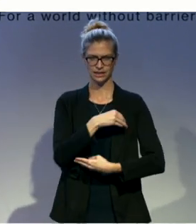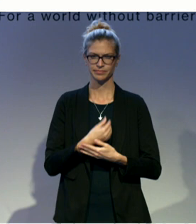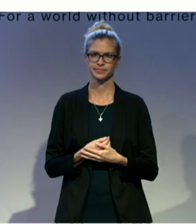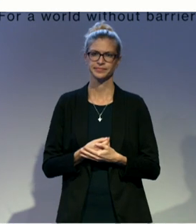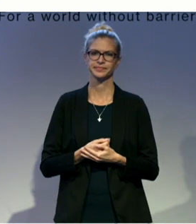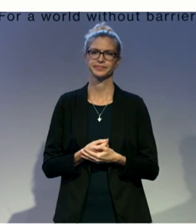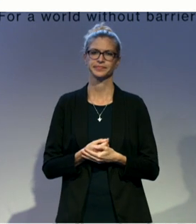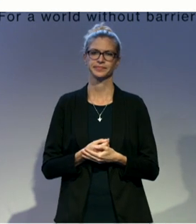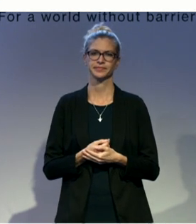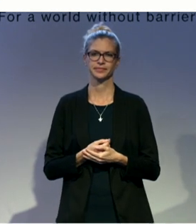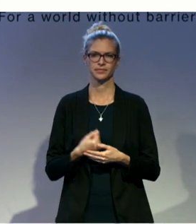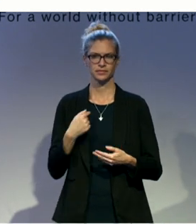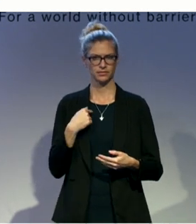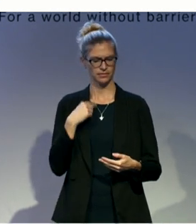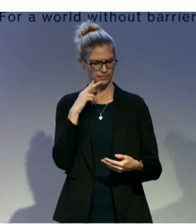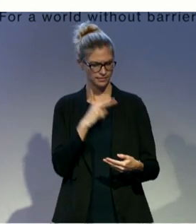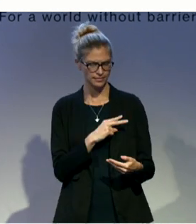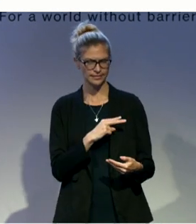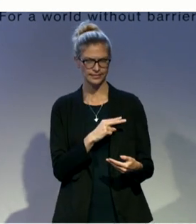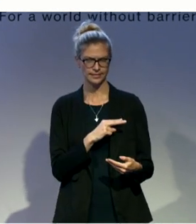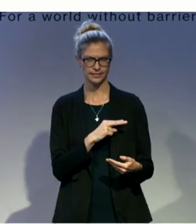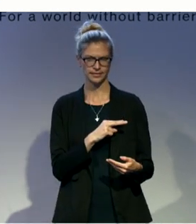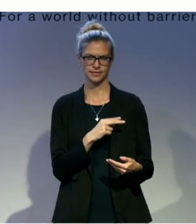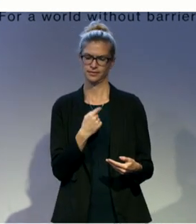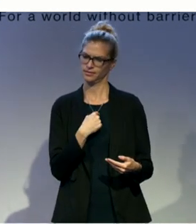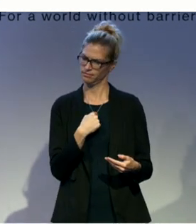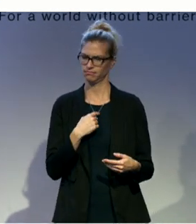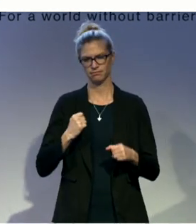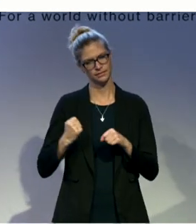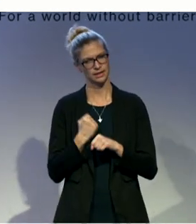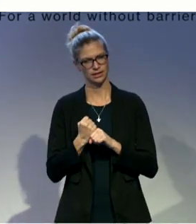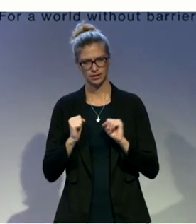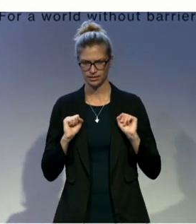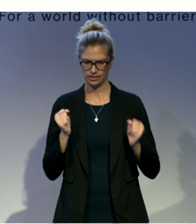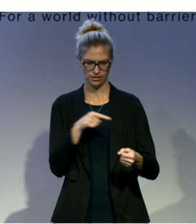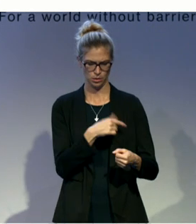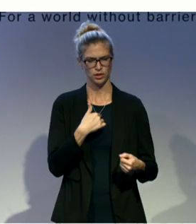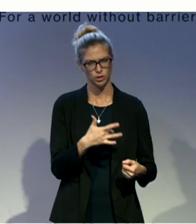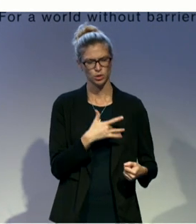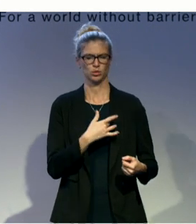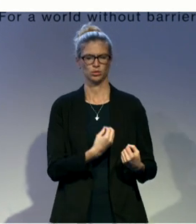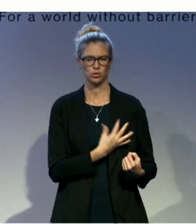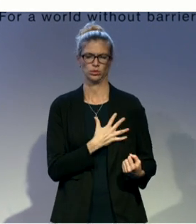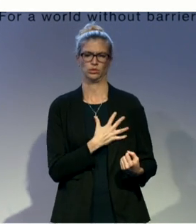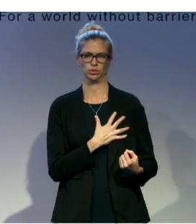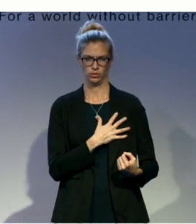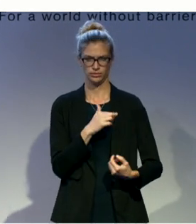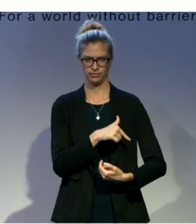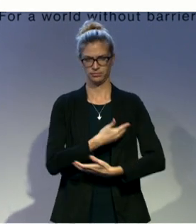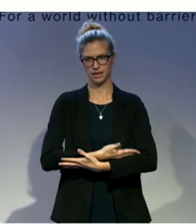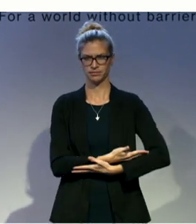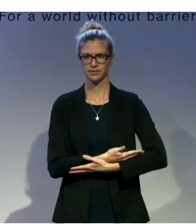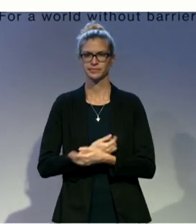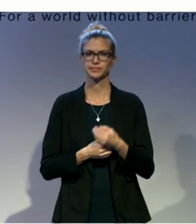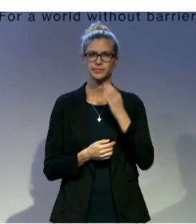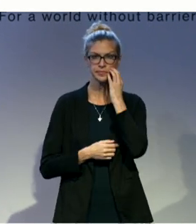And that's the reason why I started this work. És minden, ami megszületett, az a fiammal közös program. And everything